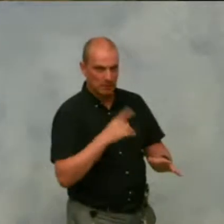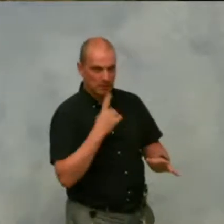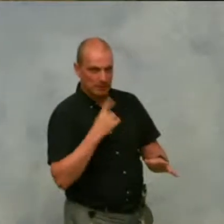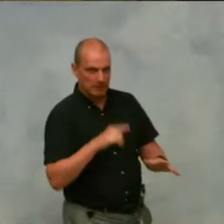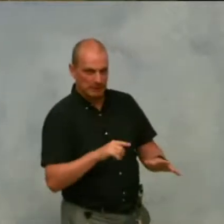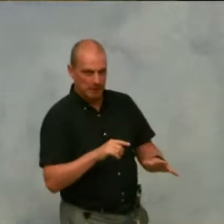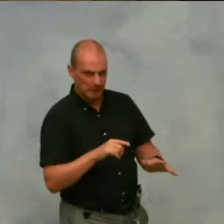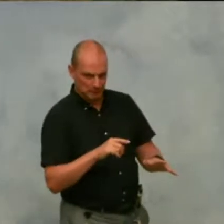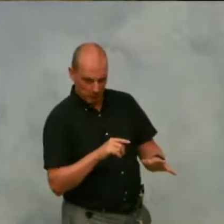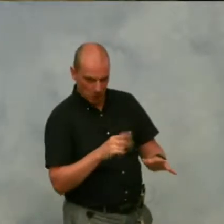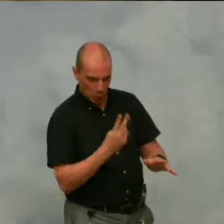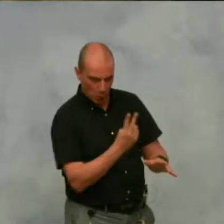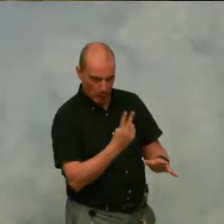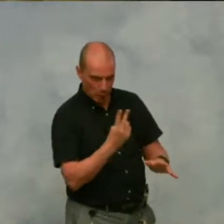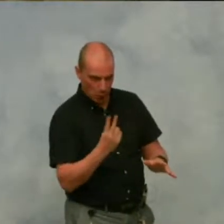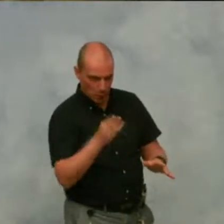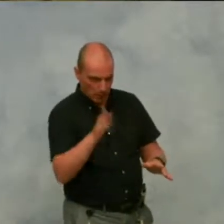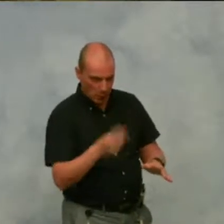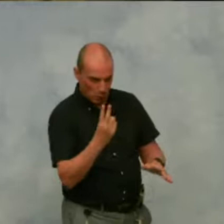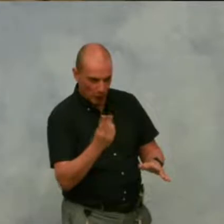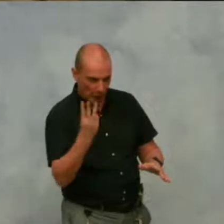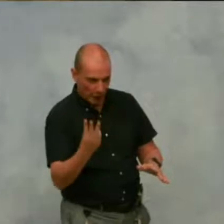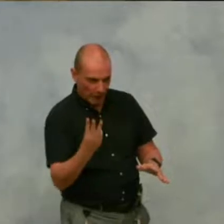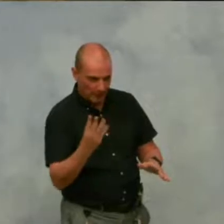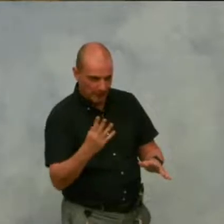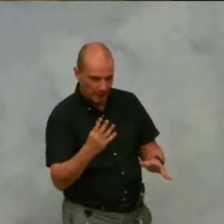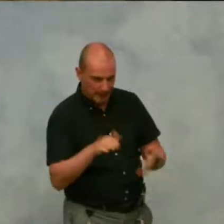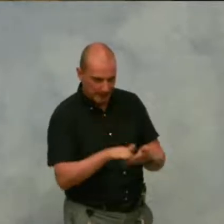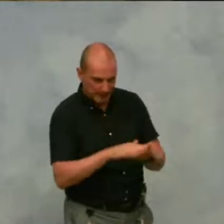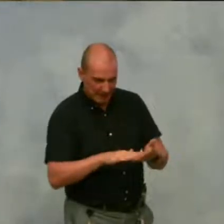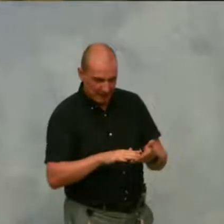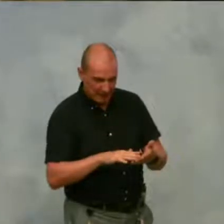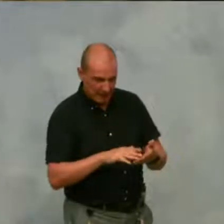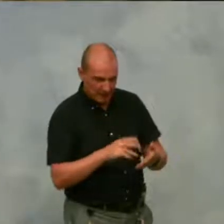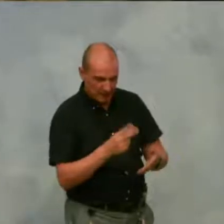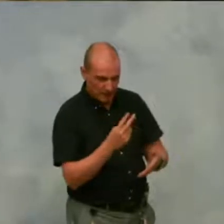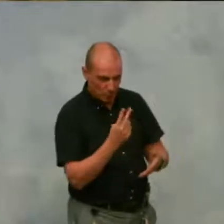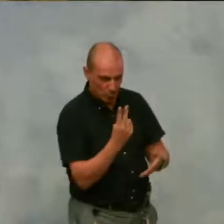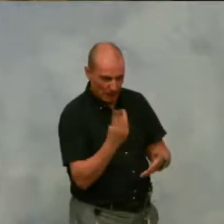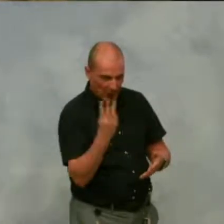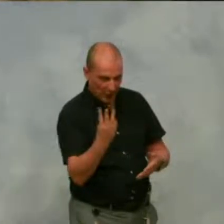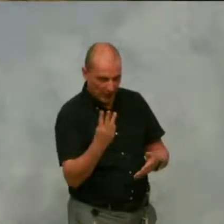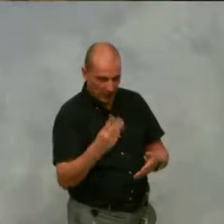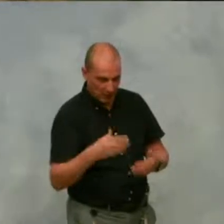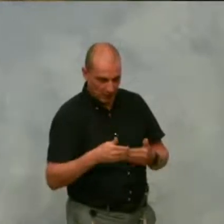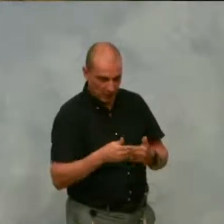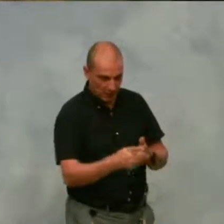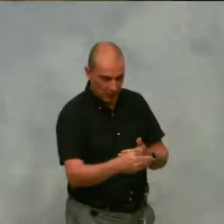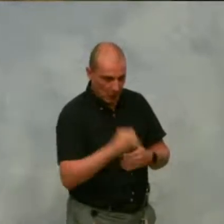23. Are we confident that will they be completed by 2023?